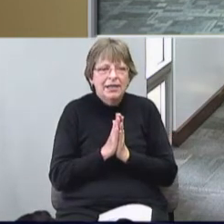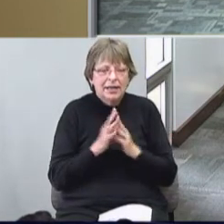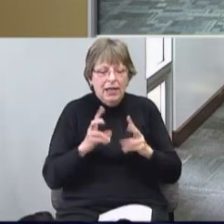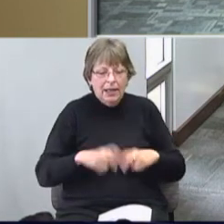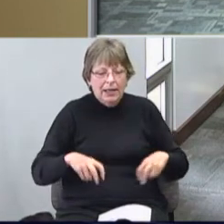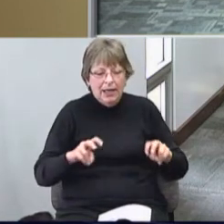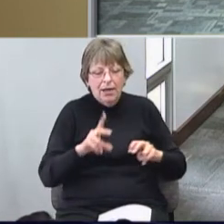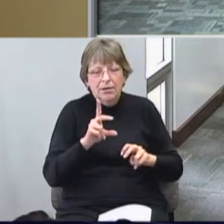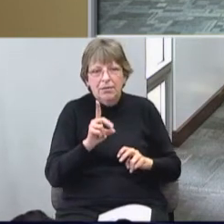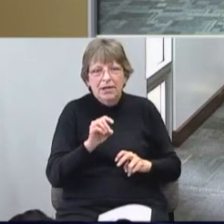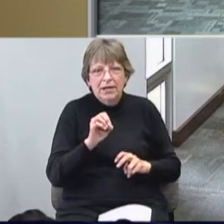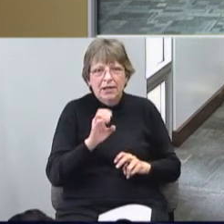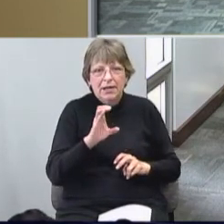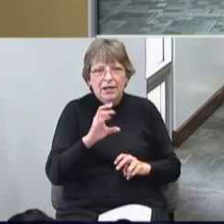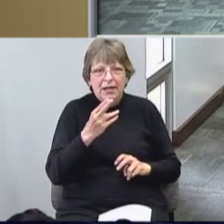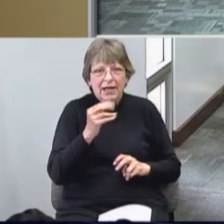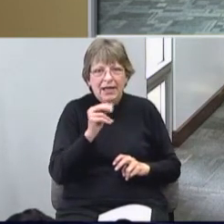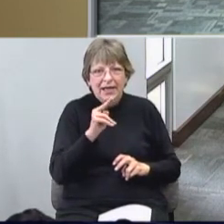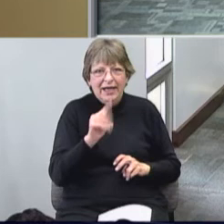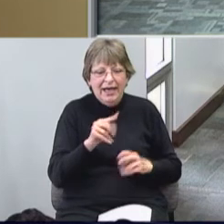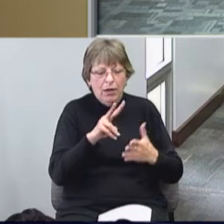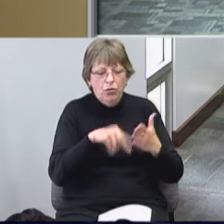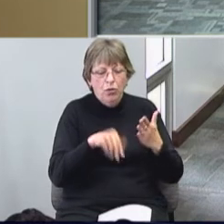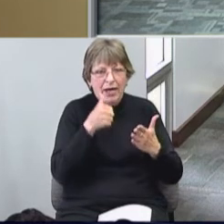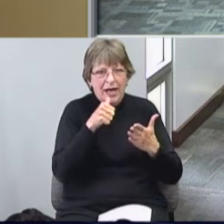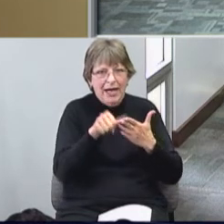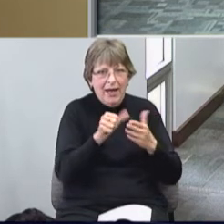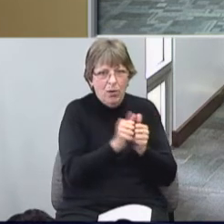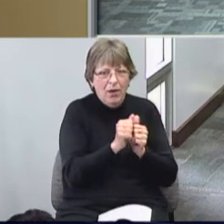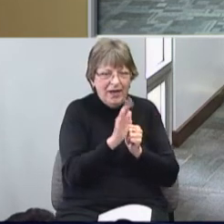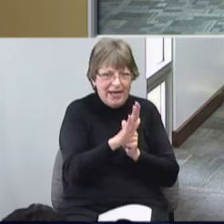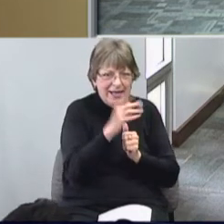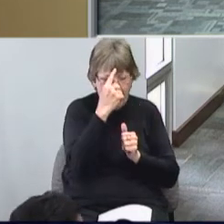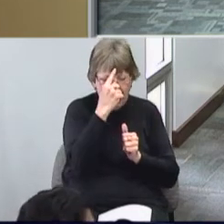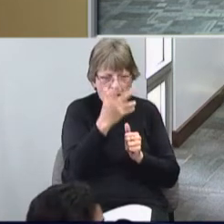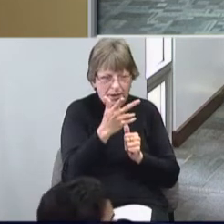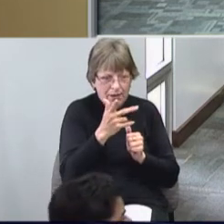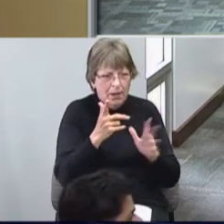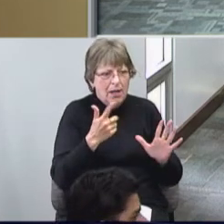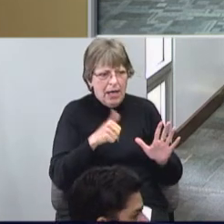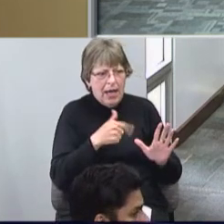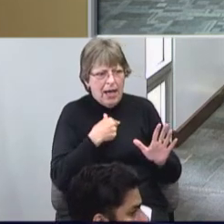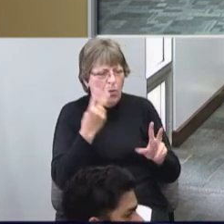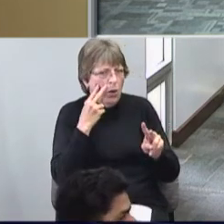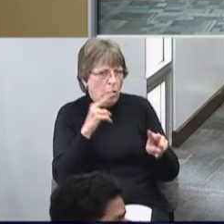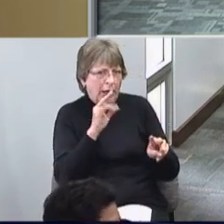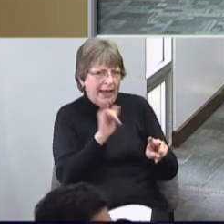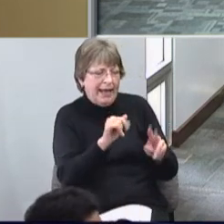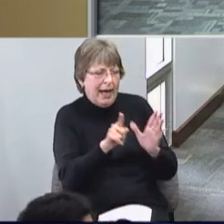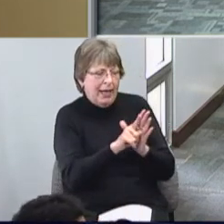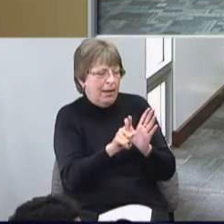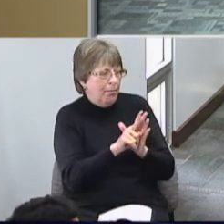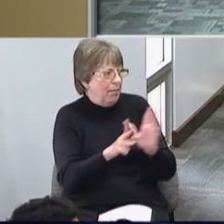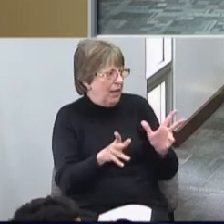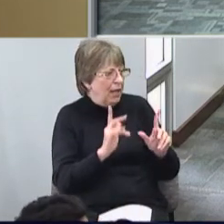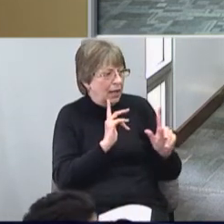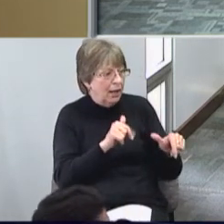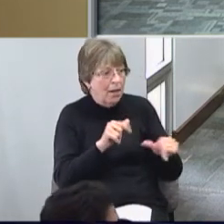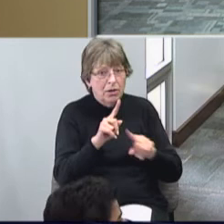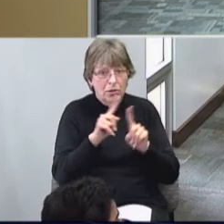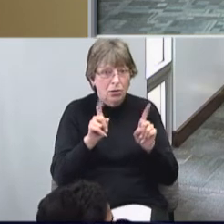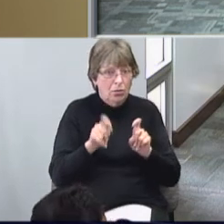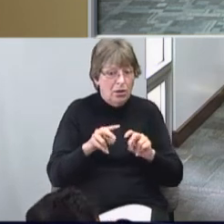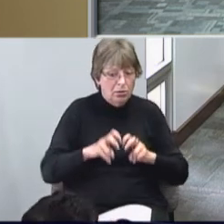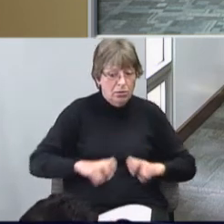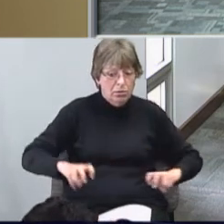Councilmember Deckent to read a letter with his thoughts. So we will get to that in a second. Are there any comments or questions